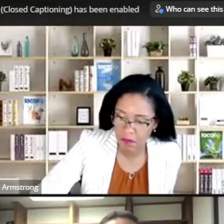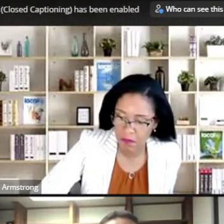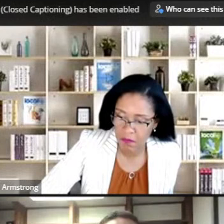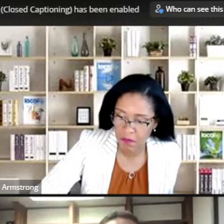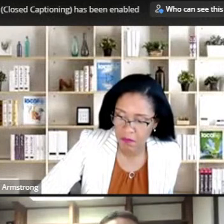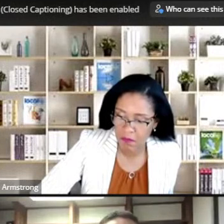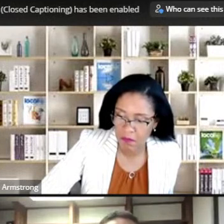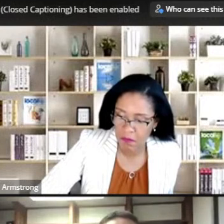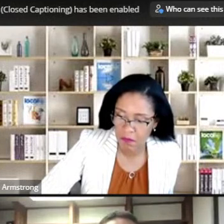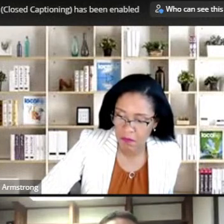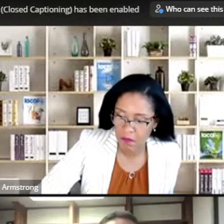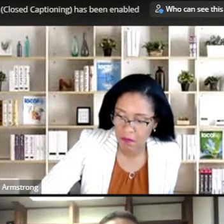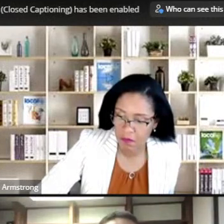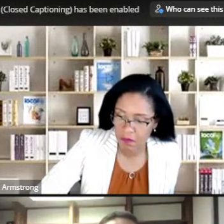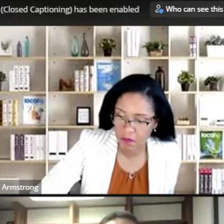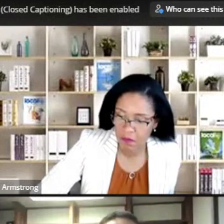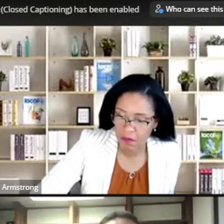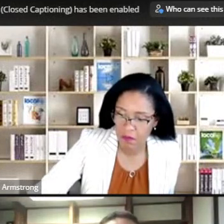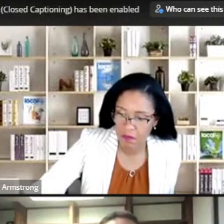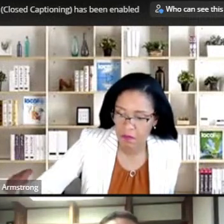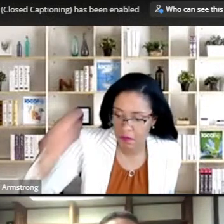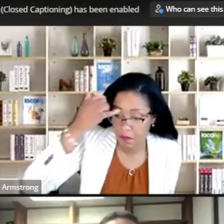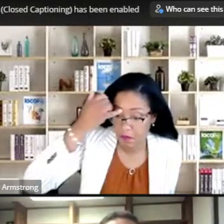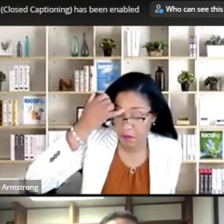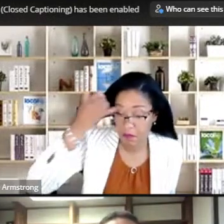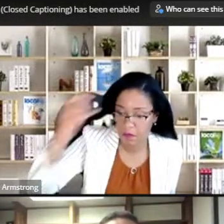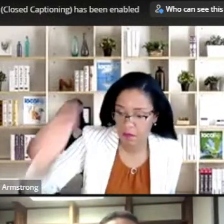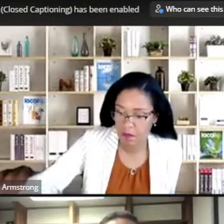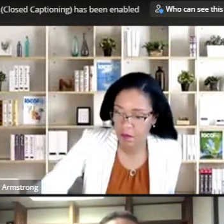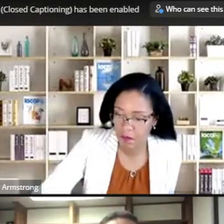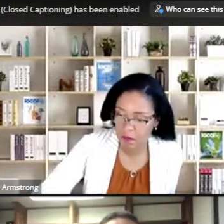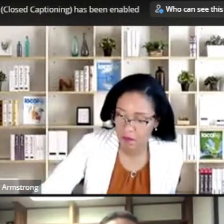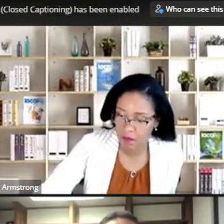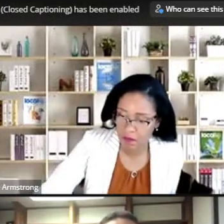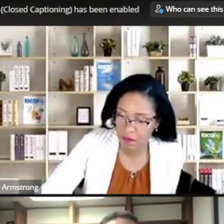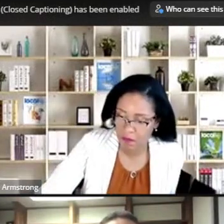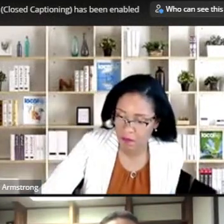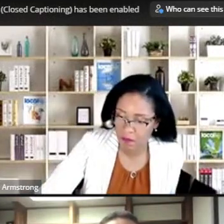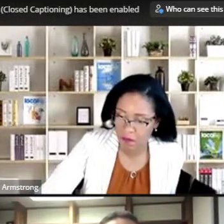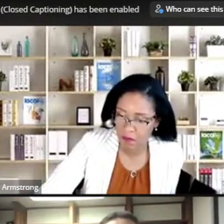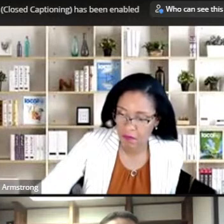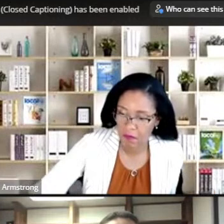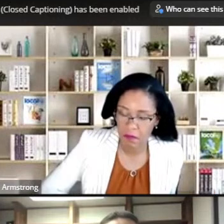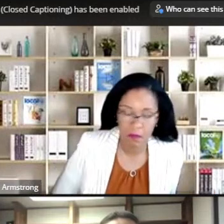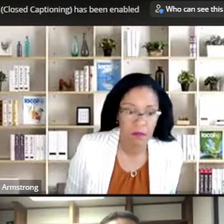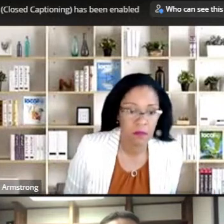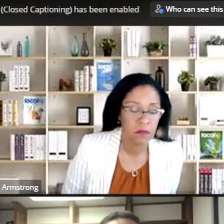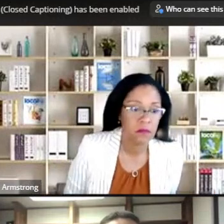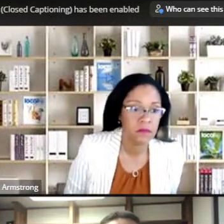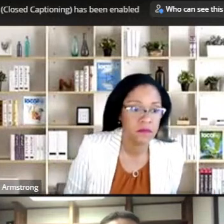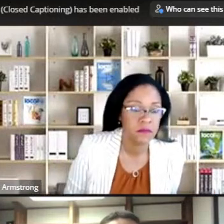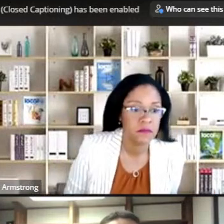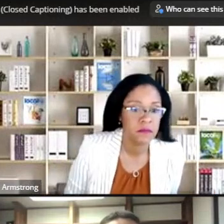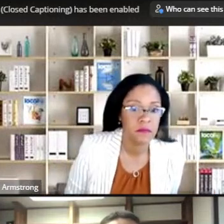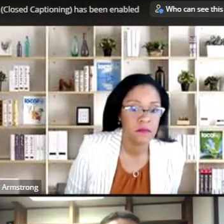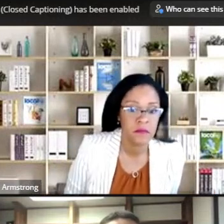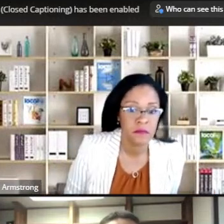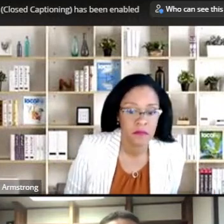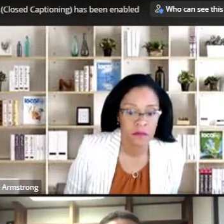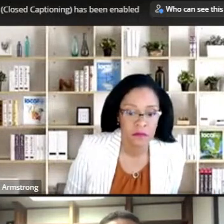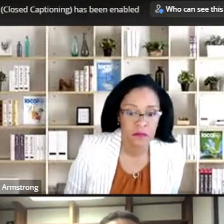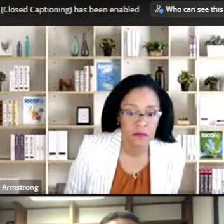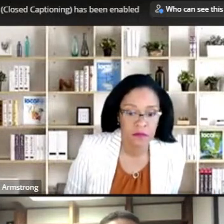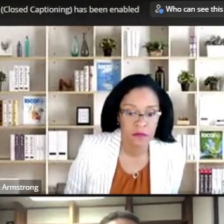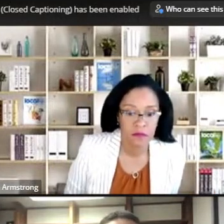had robust vaccination clinics on all 4 of the colleges throughout much of the pandemic at various times. So those relationships are